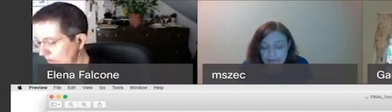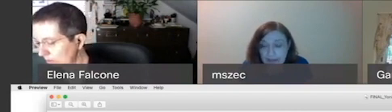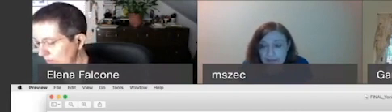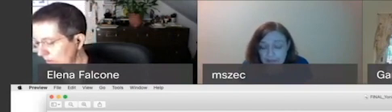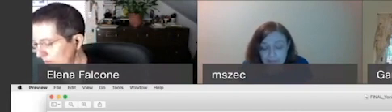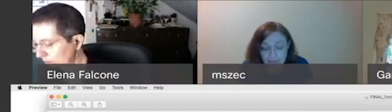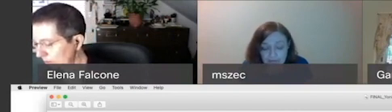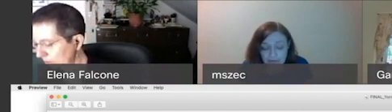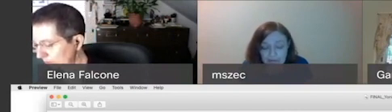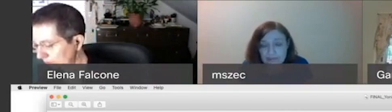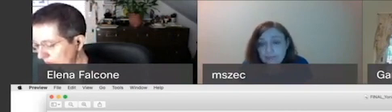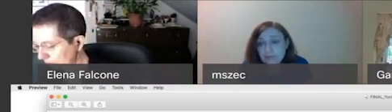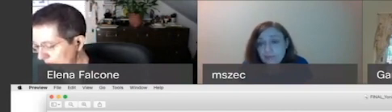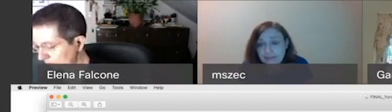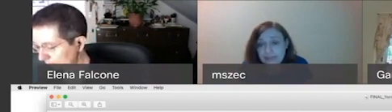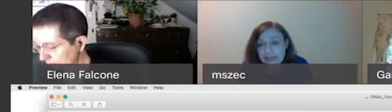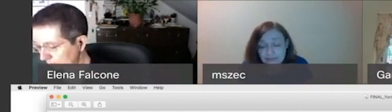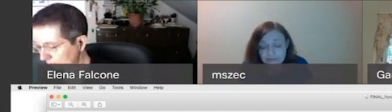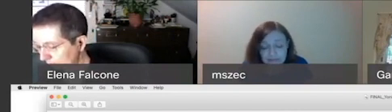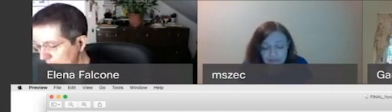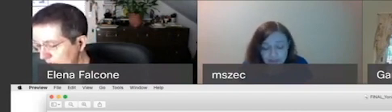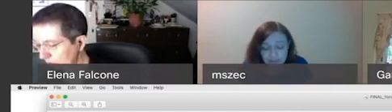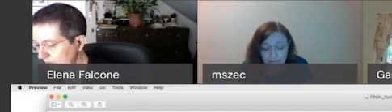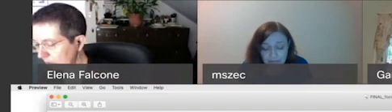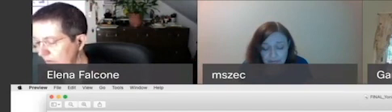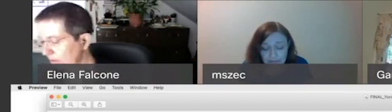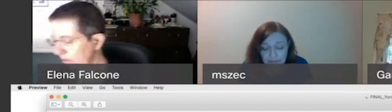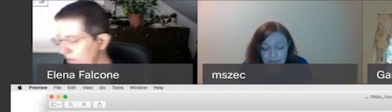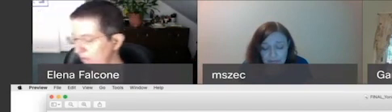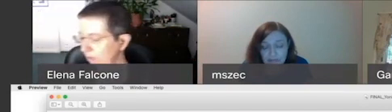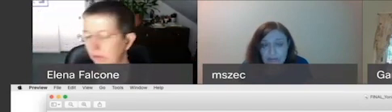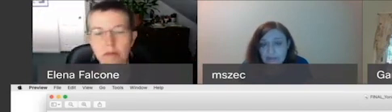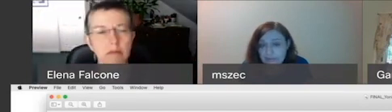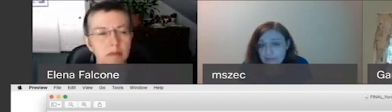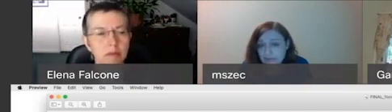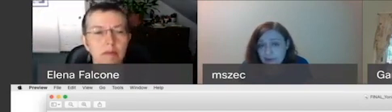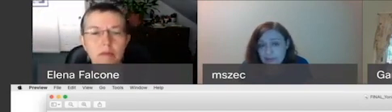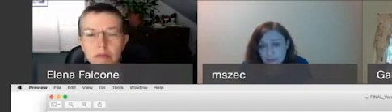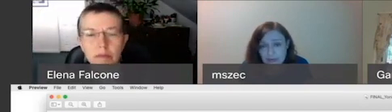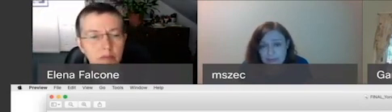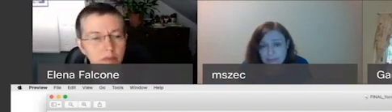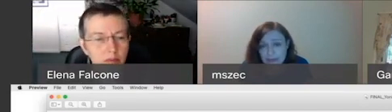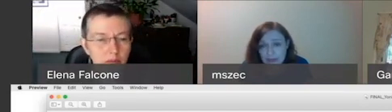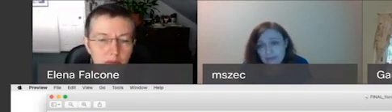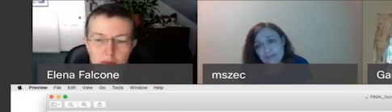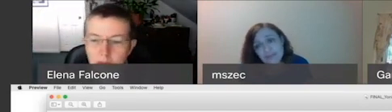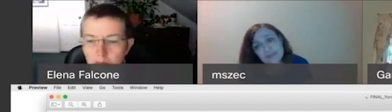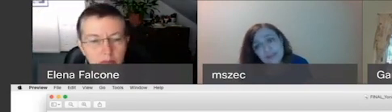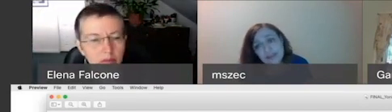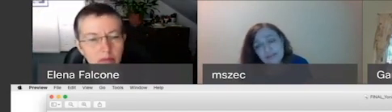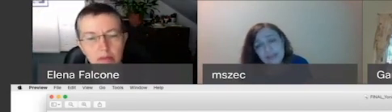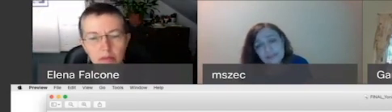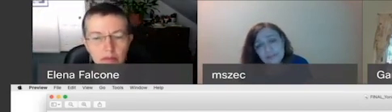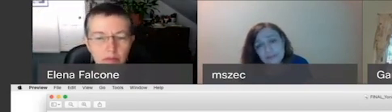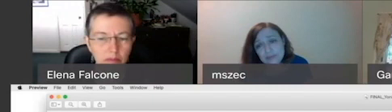paid, and the title of the person who accepted the rent and their signature. This is very important because we do